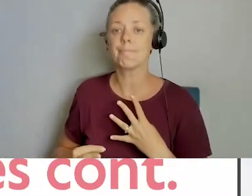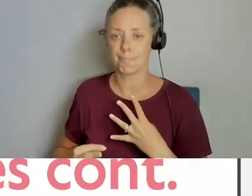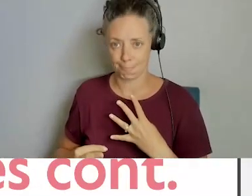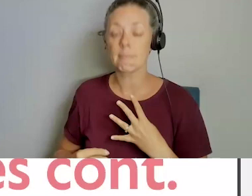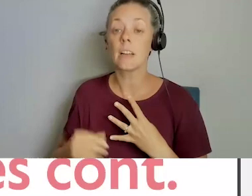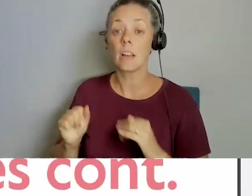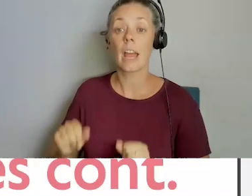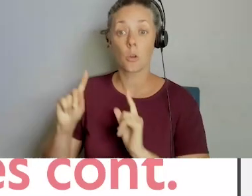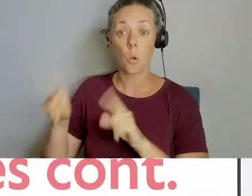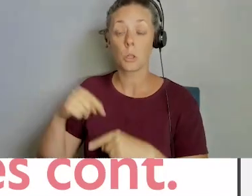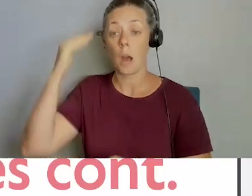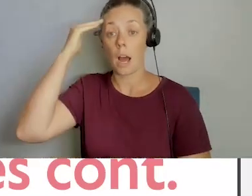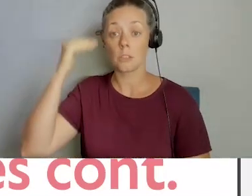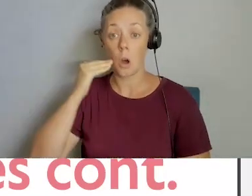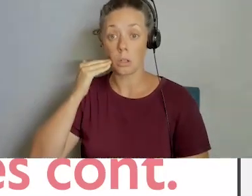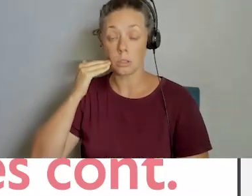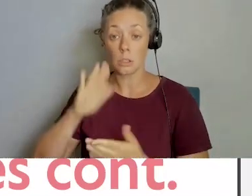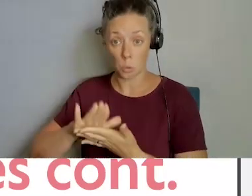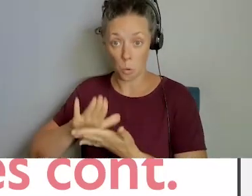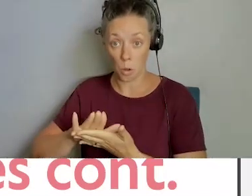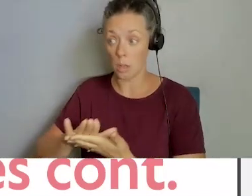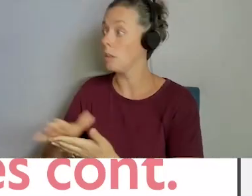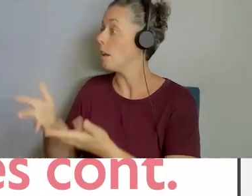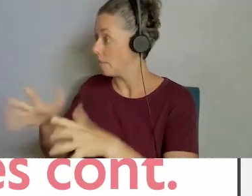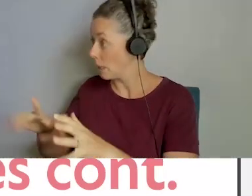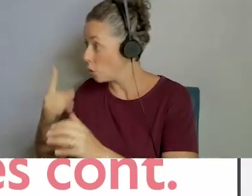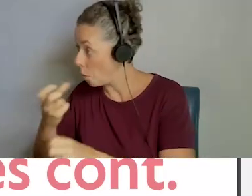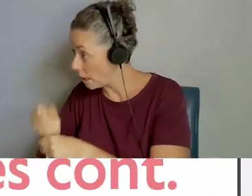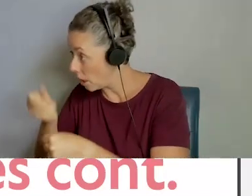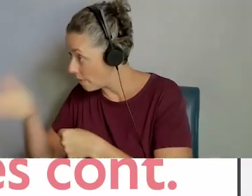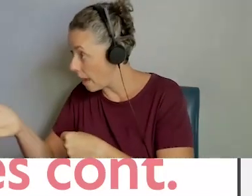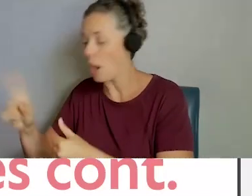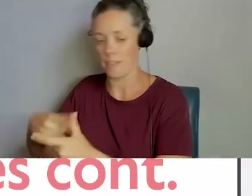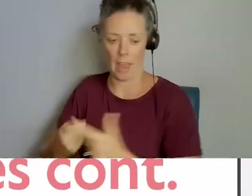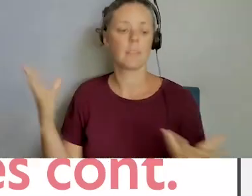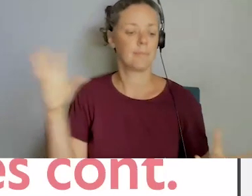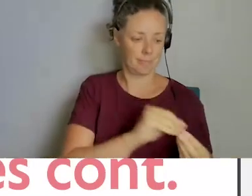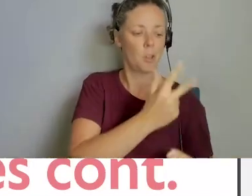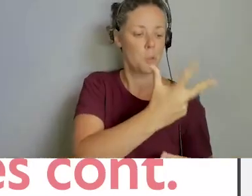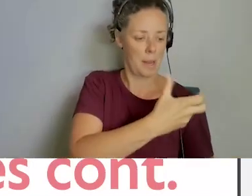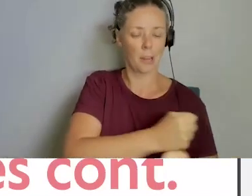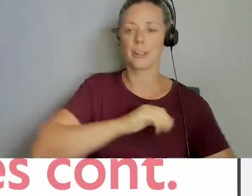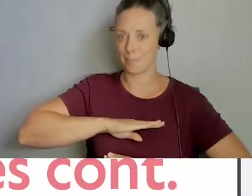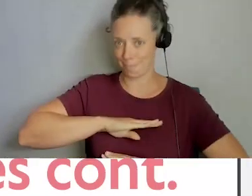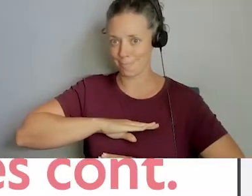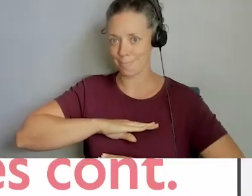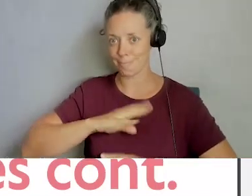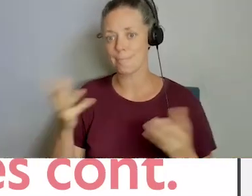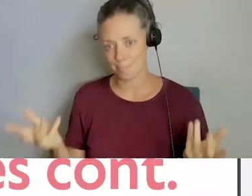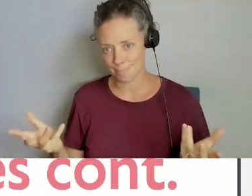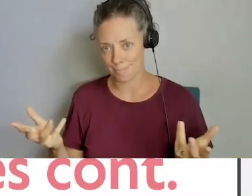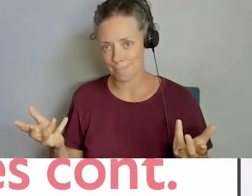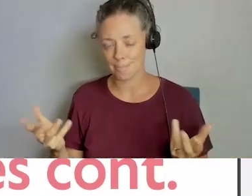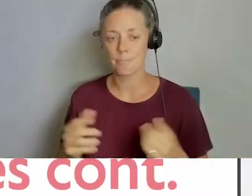go to adult school and complete the equivalent of 1 year of education. And every student is so unique, it's so different. That's why it